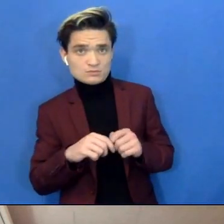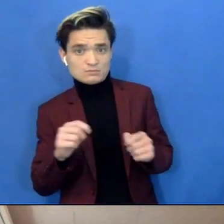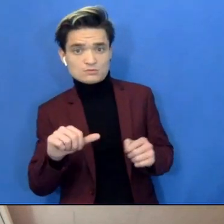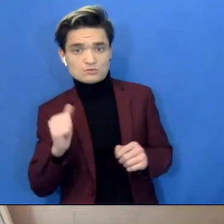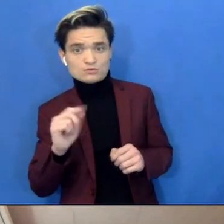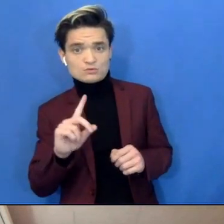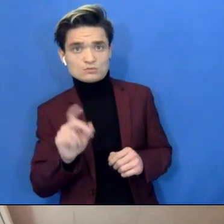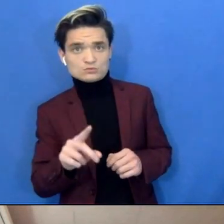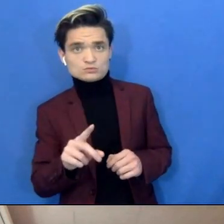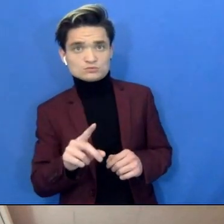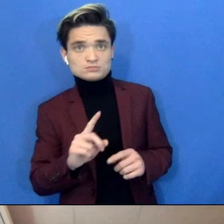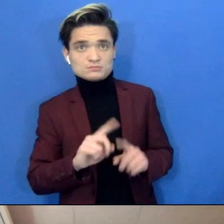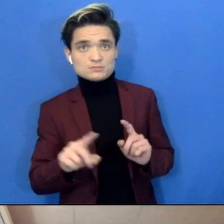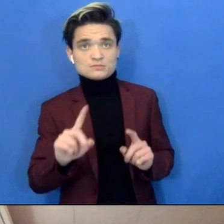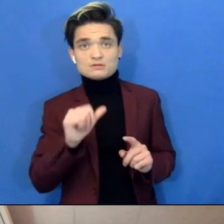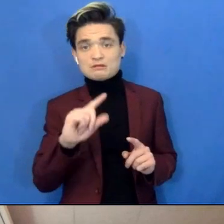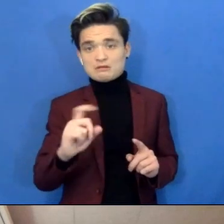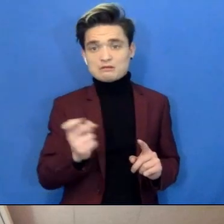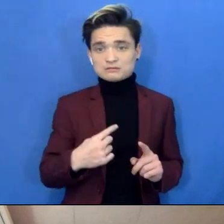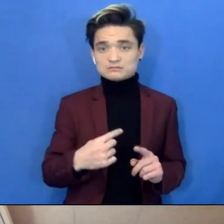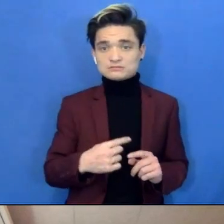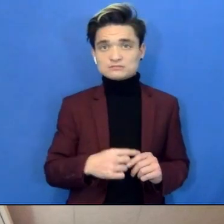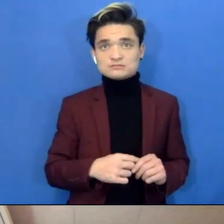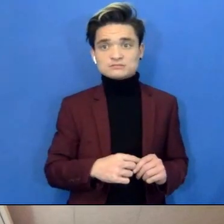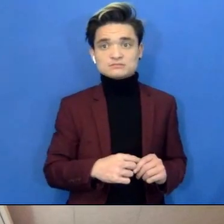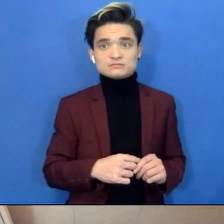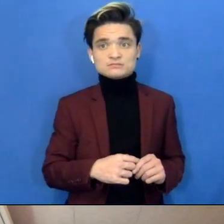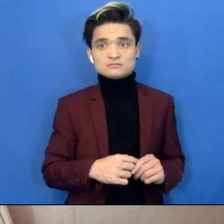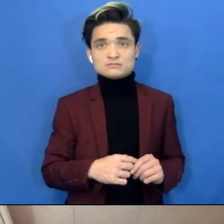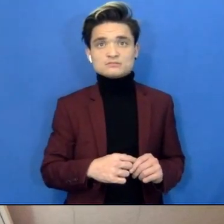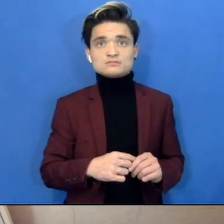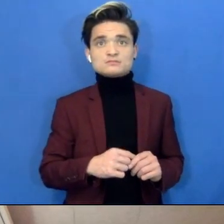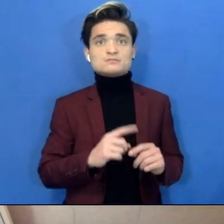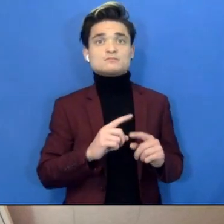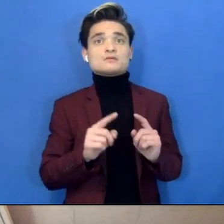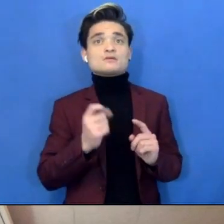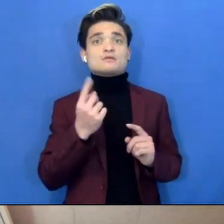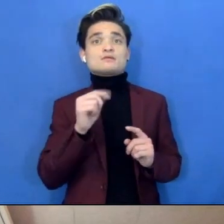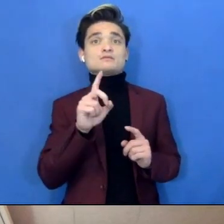me, just connected to what Daniela was saying.